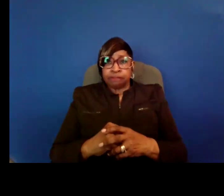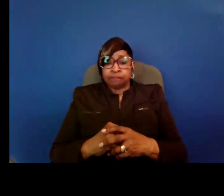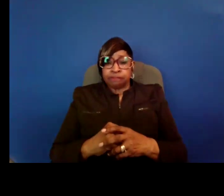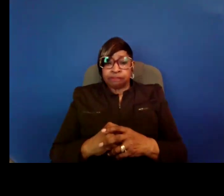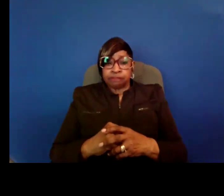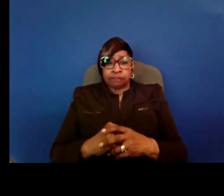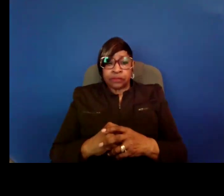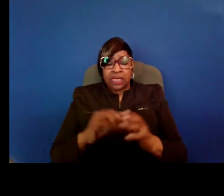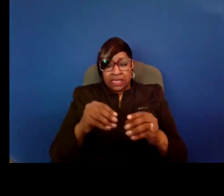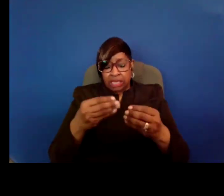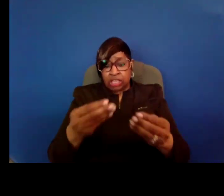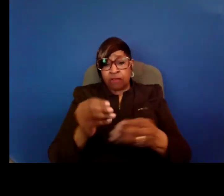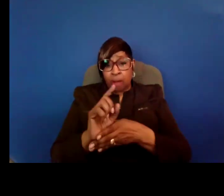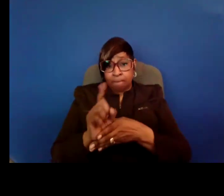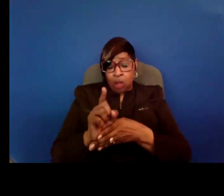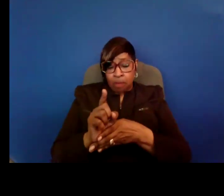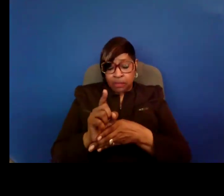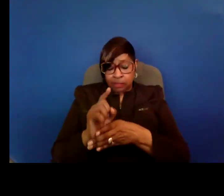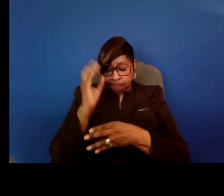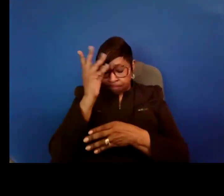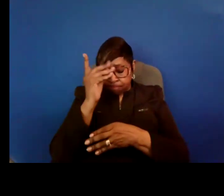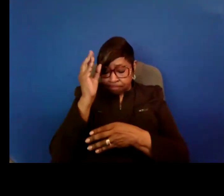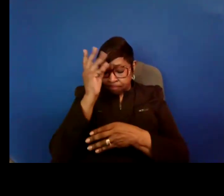So I'll just give you a moment to kind of marinate on that.